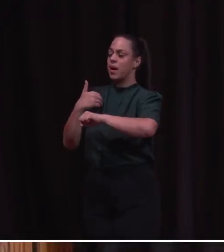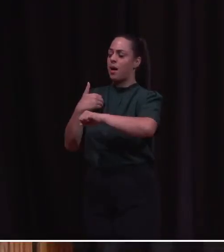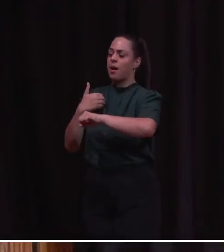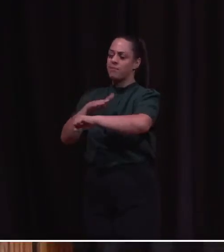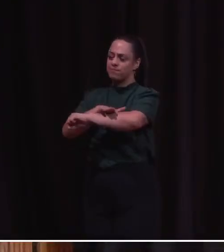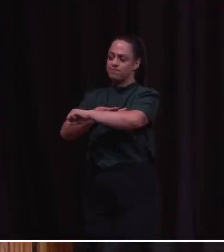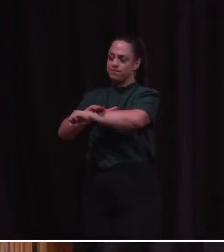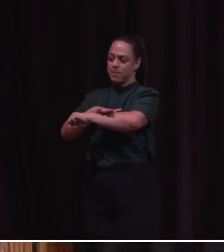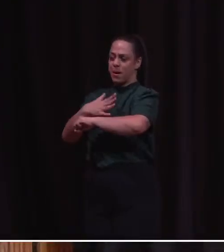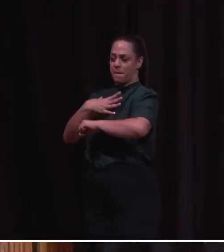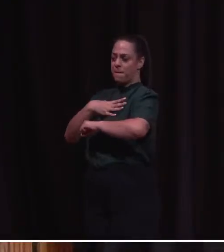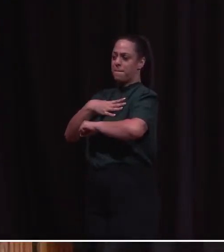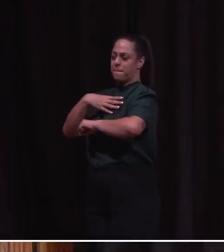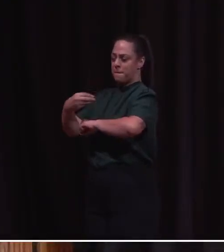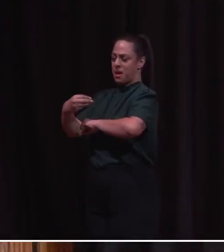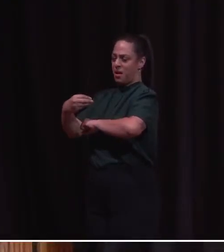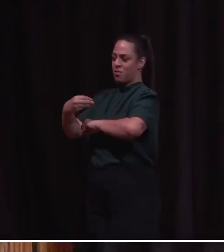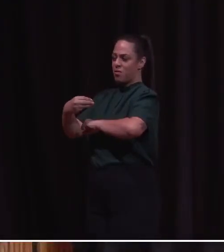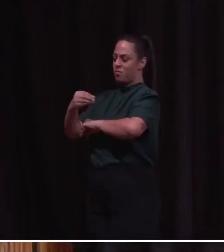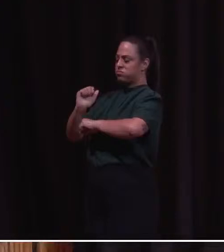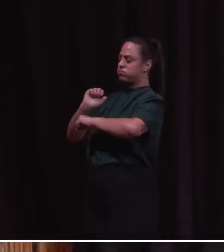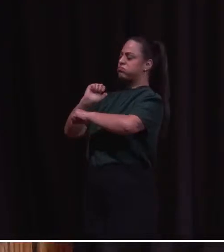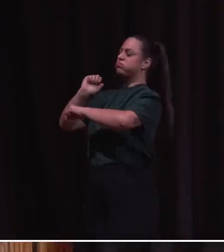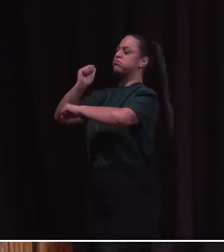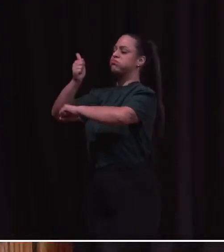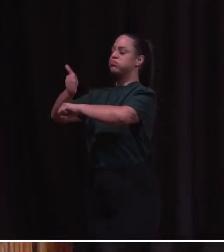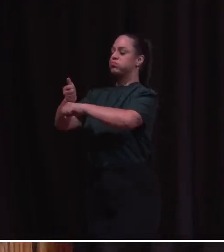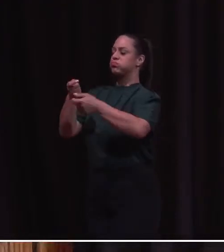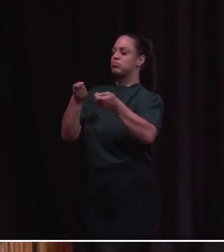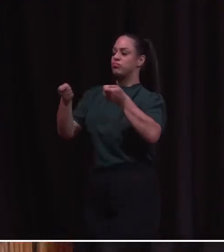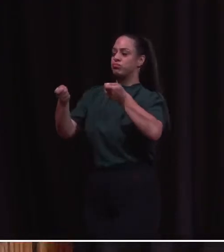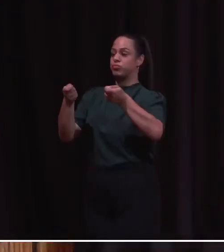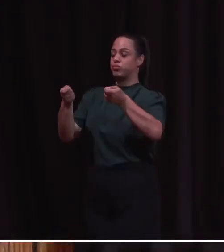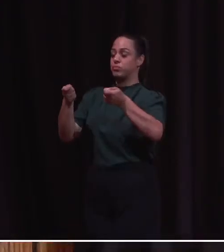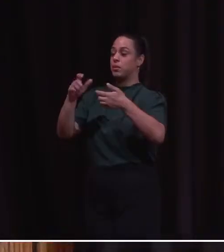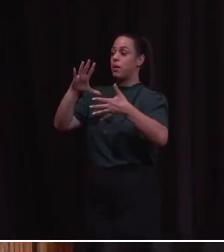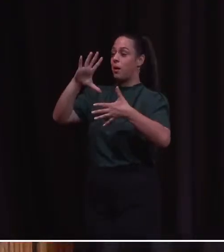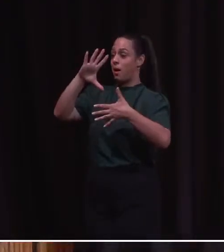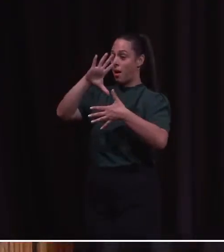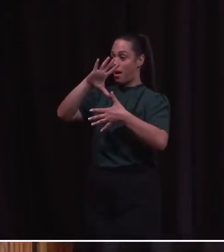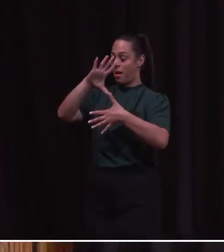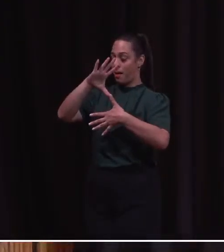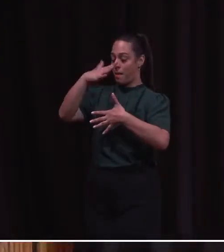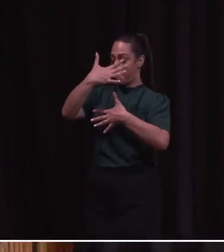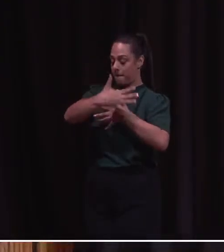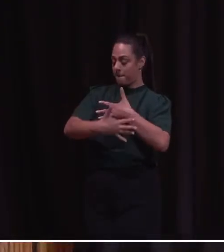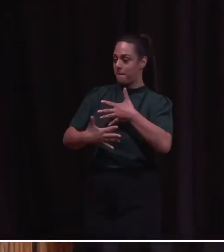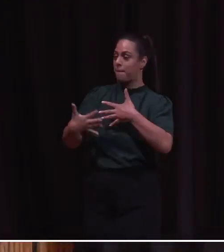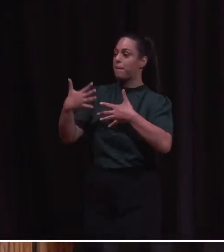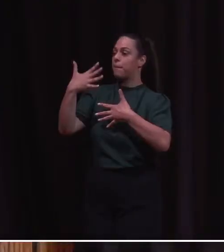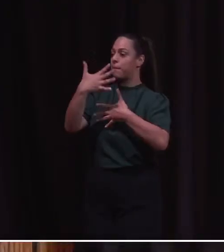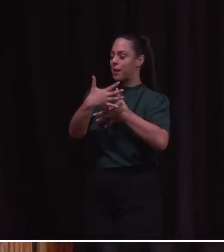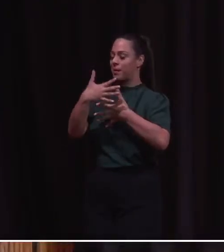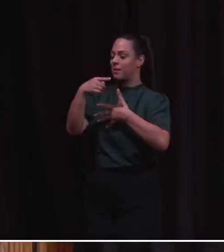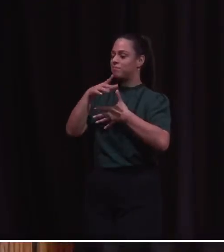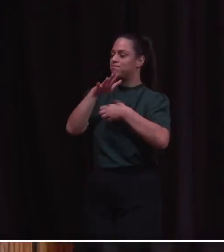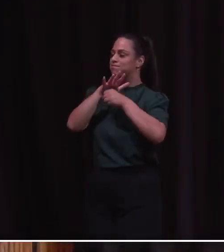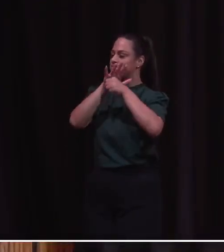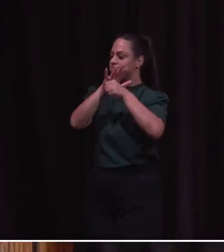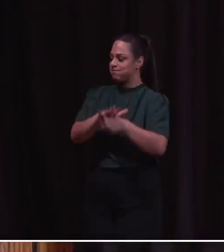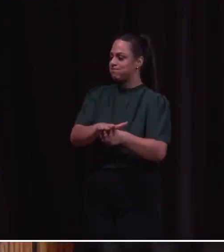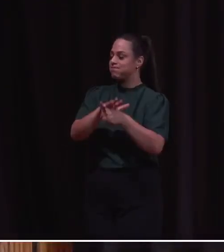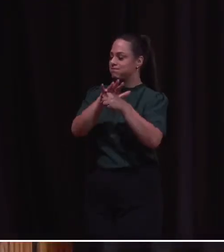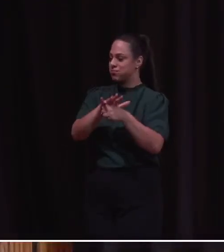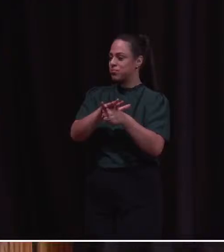of the operation of the new system. Not surprisingly then, the New Age was not described as the Age of